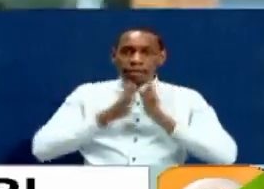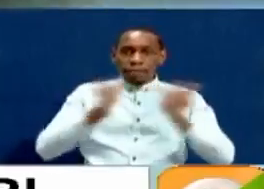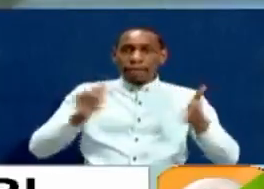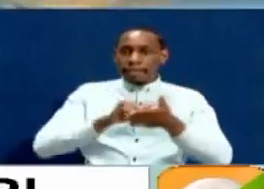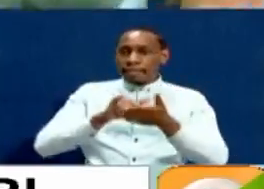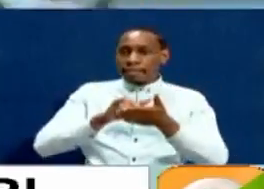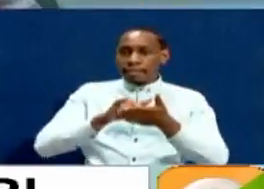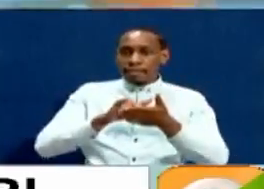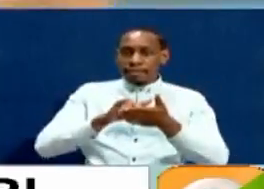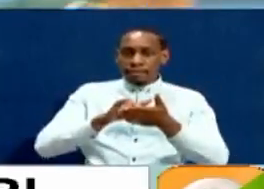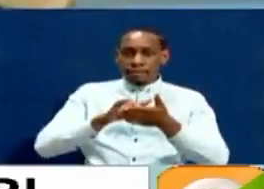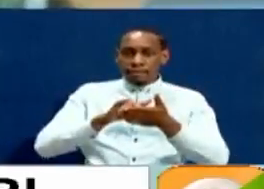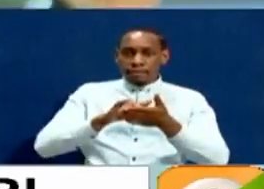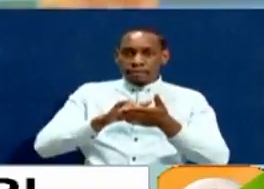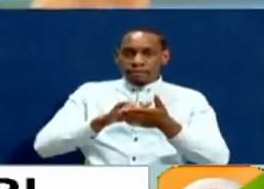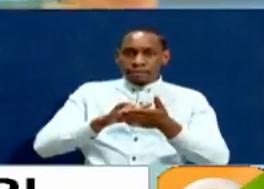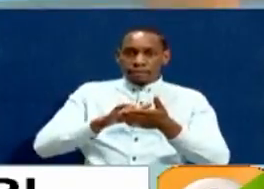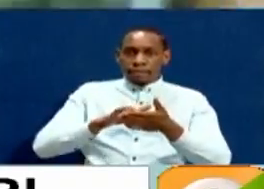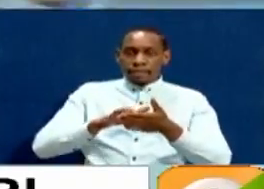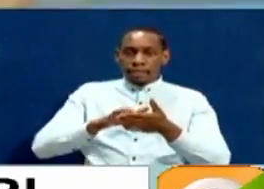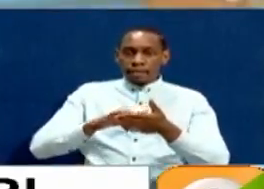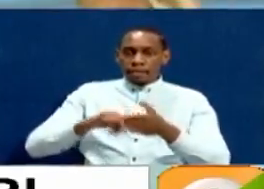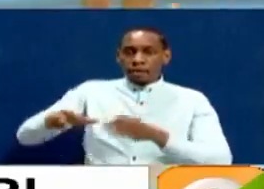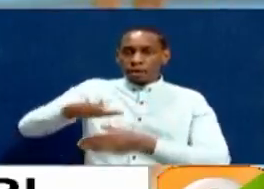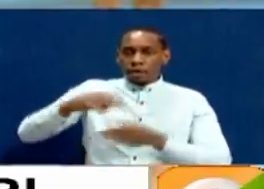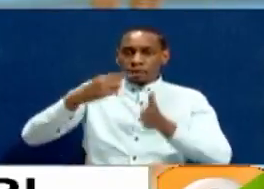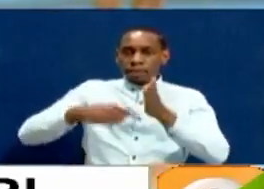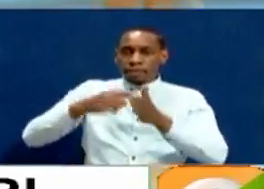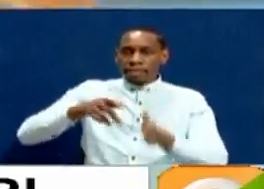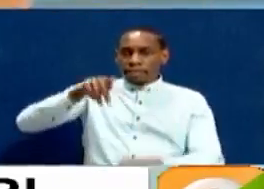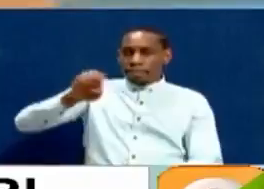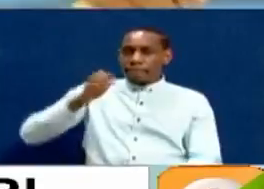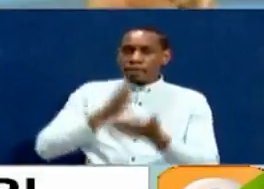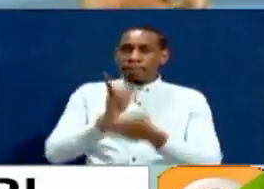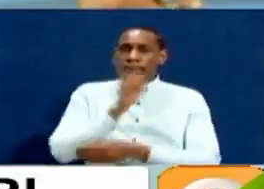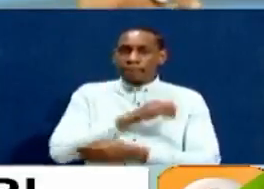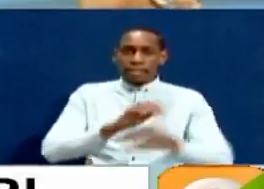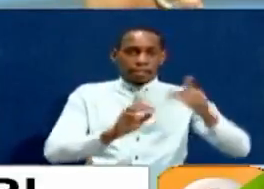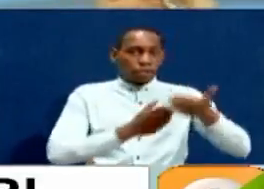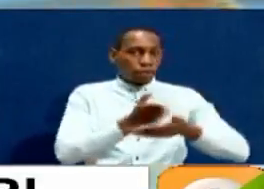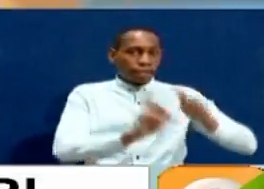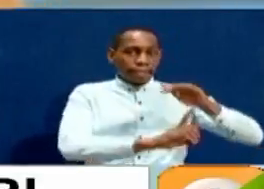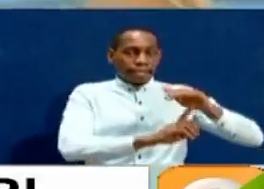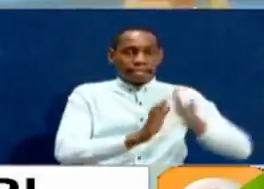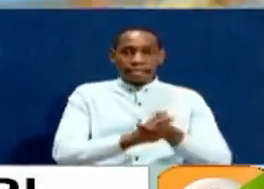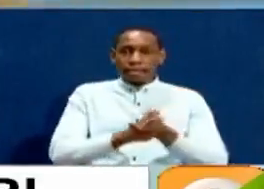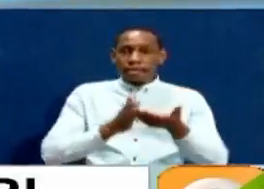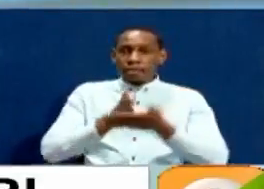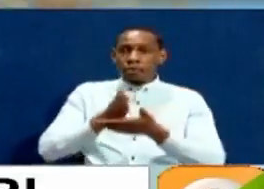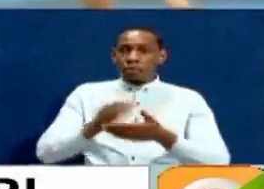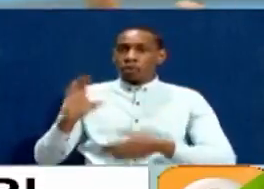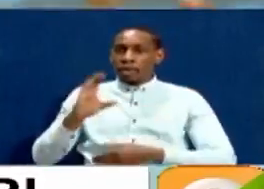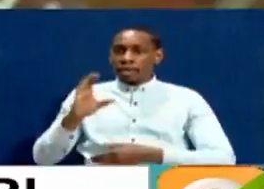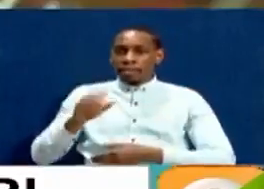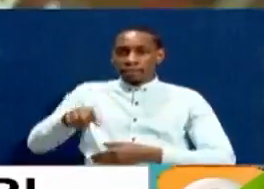the following local manufacturers of PPEs have been verified by the ministry, by the end users,